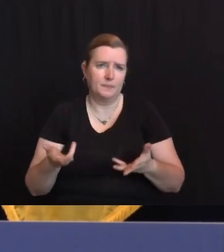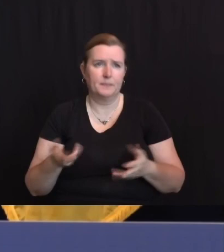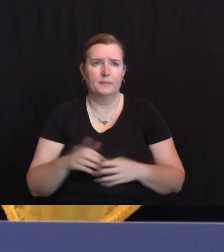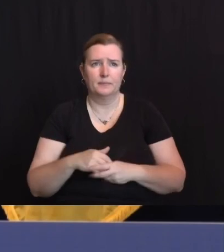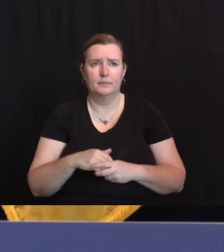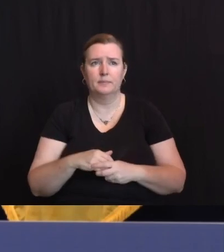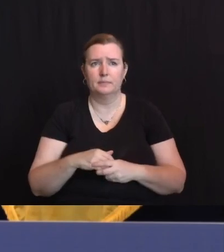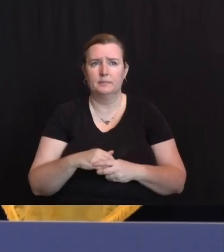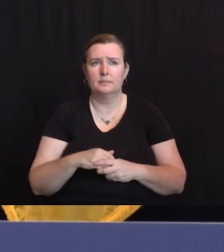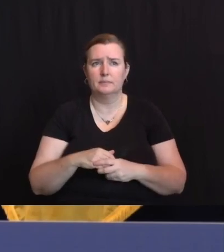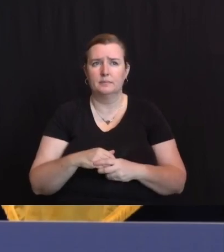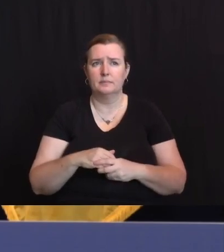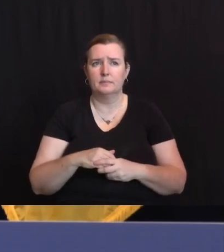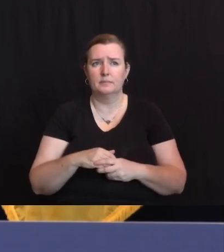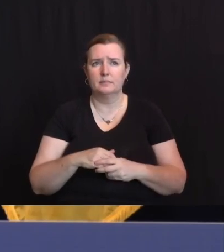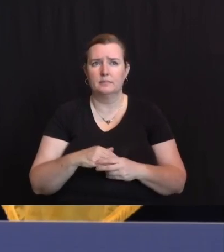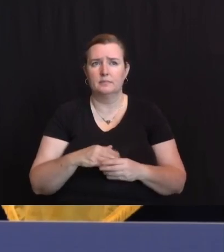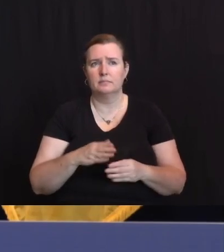it's been.